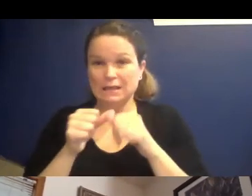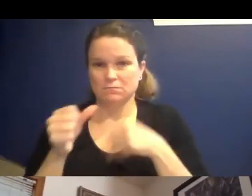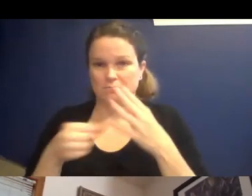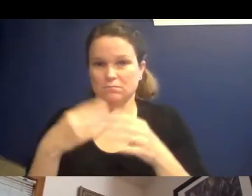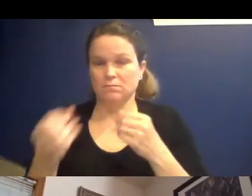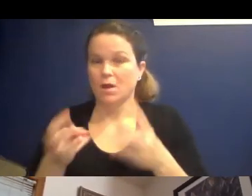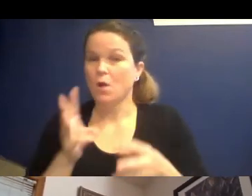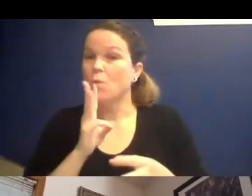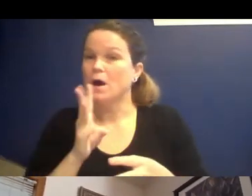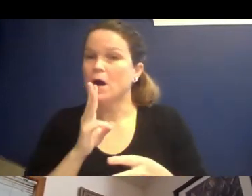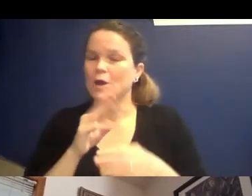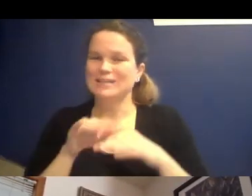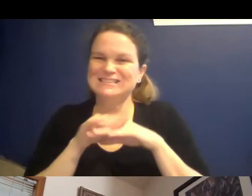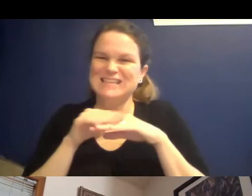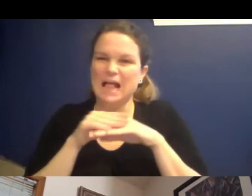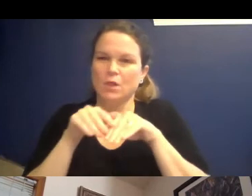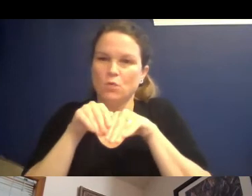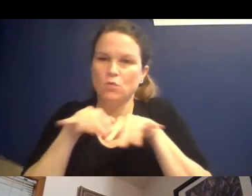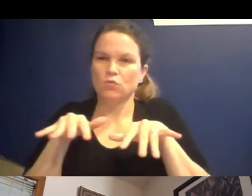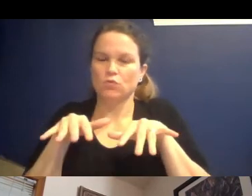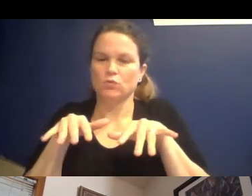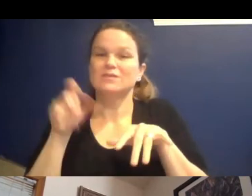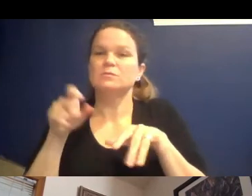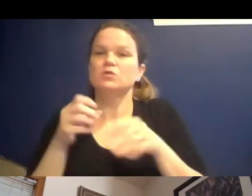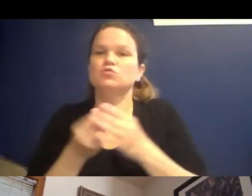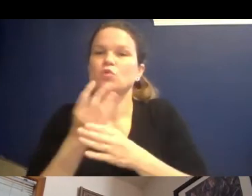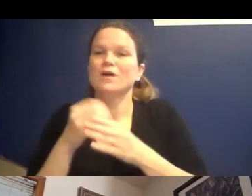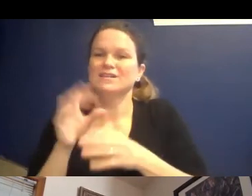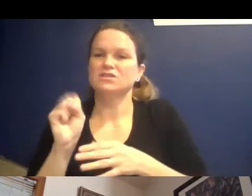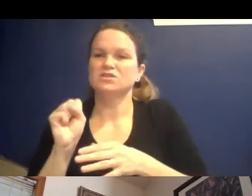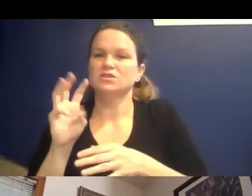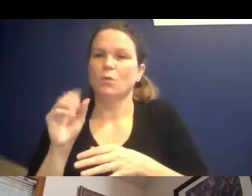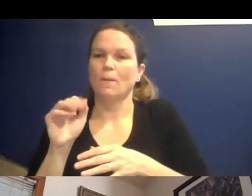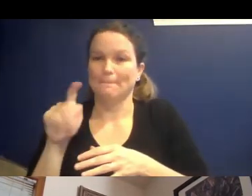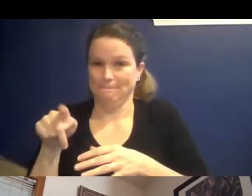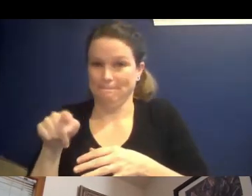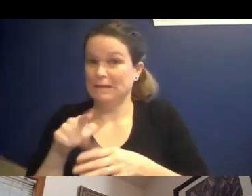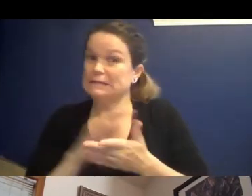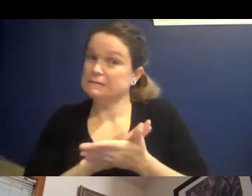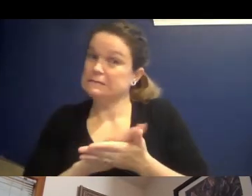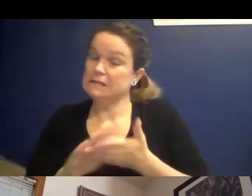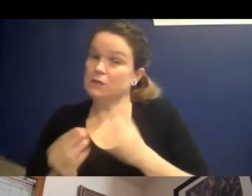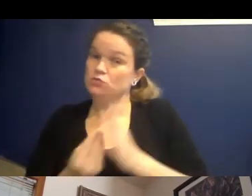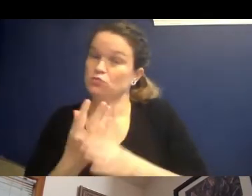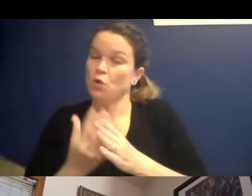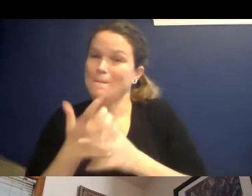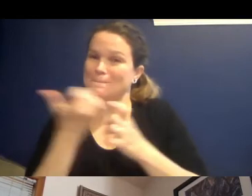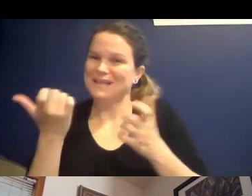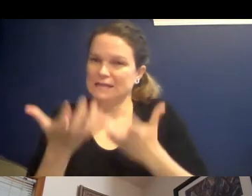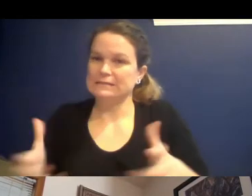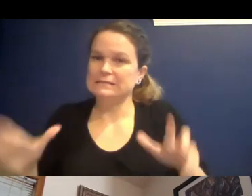very shallow roots because it's meant to grow in swampy areas. It does grow nicely in large containers as